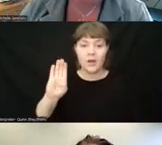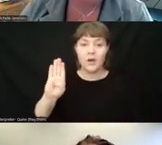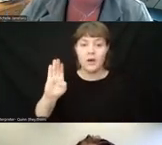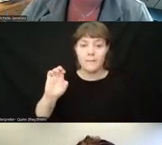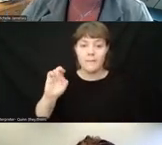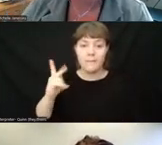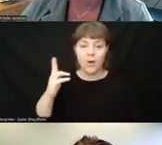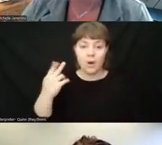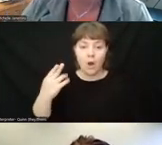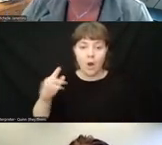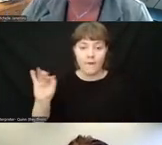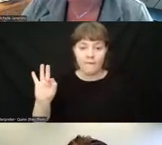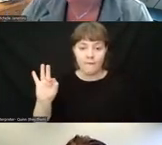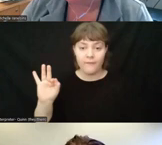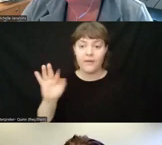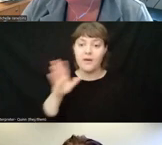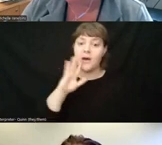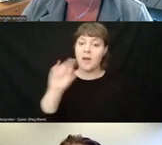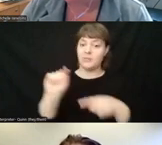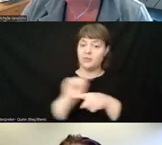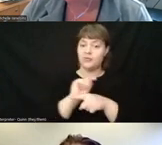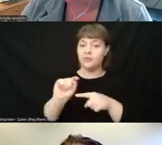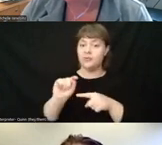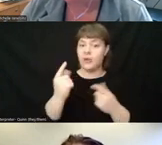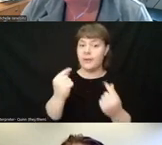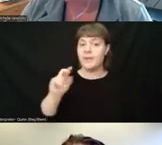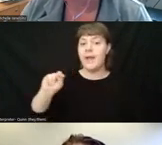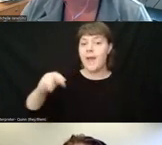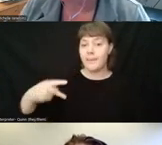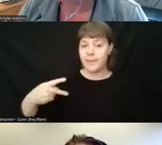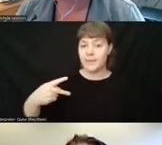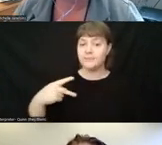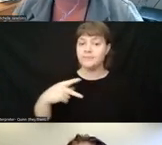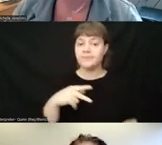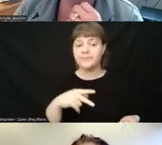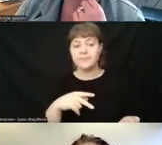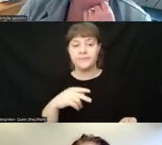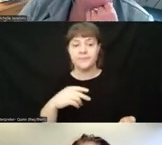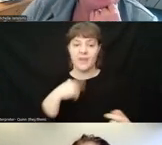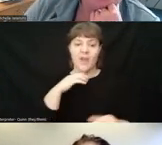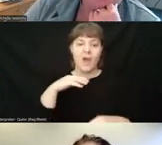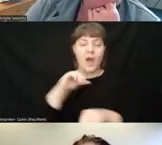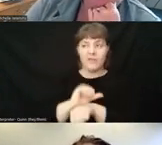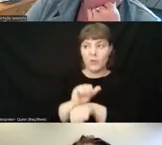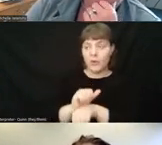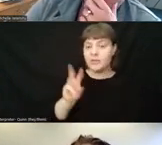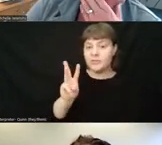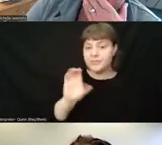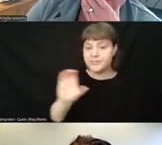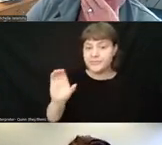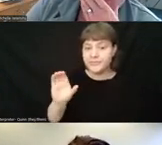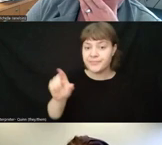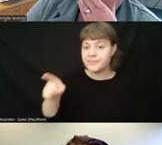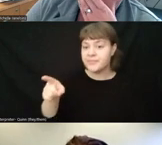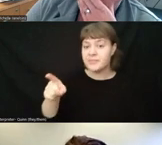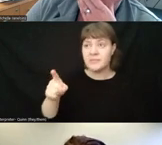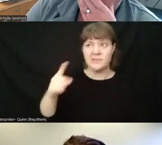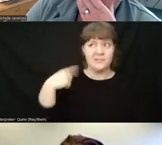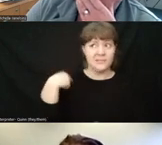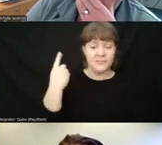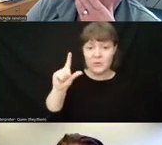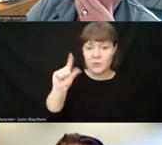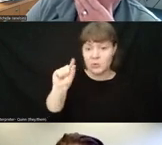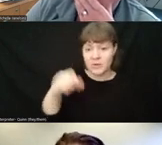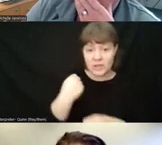am trained as a nurse practitioner, and I've worked in the Cancer Center for the last almost 20